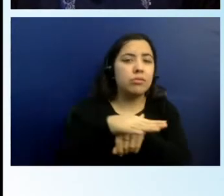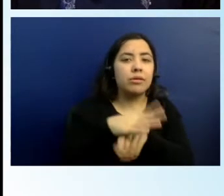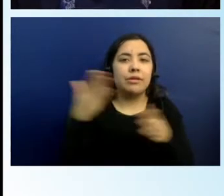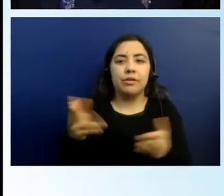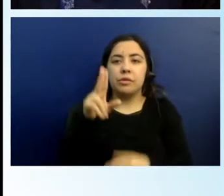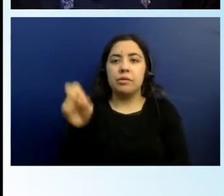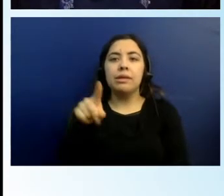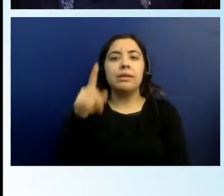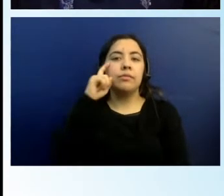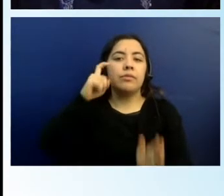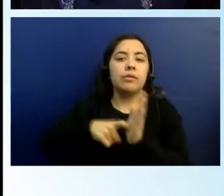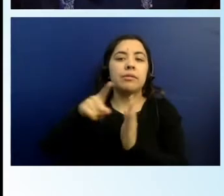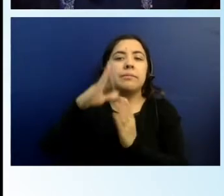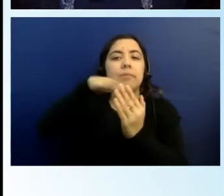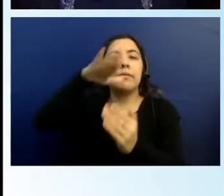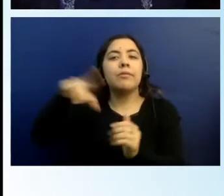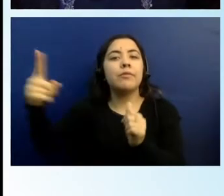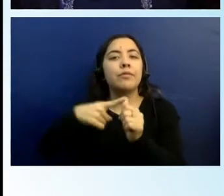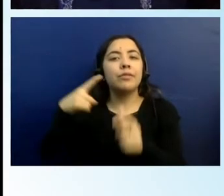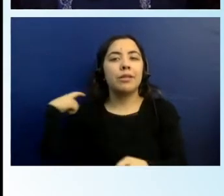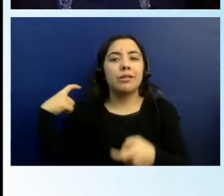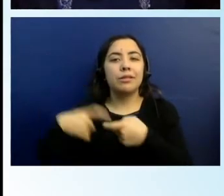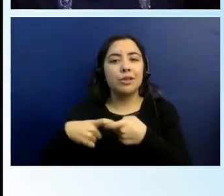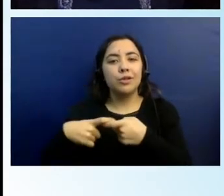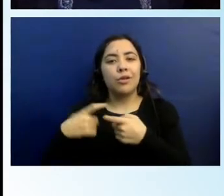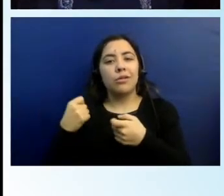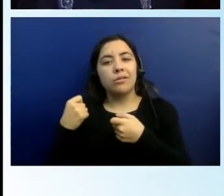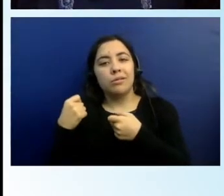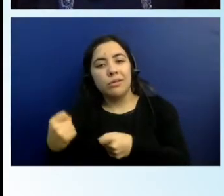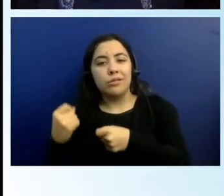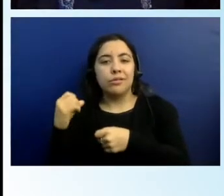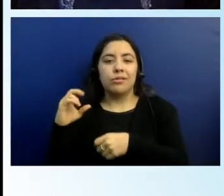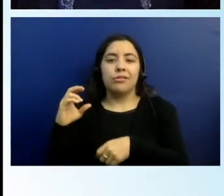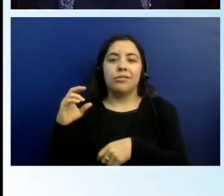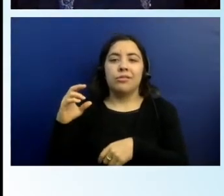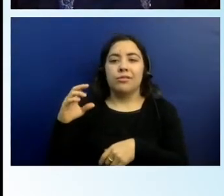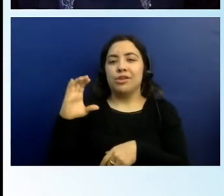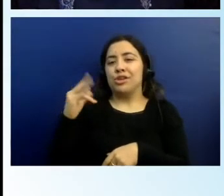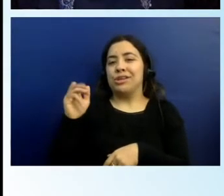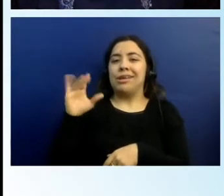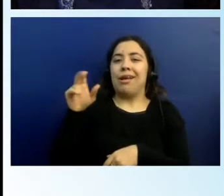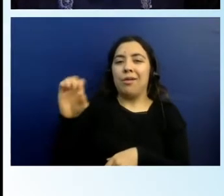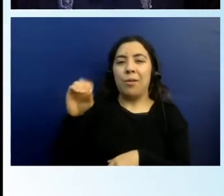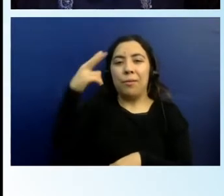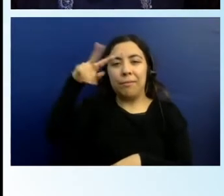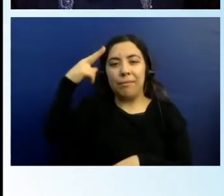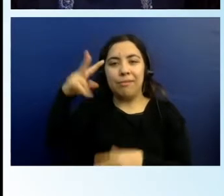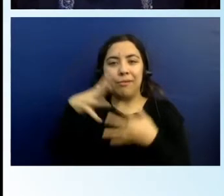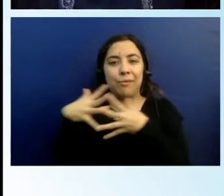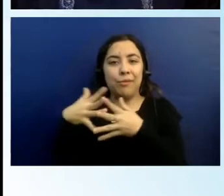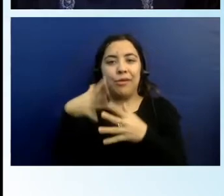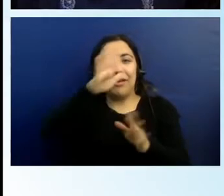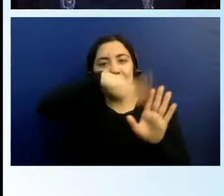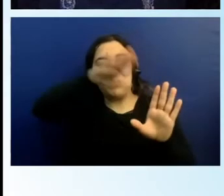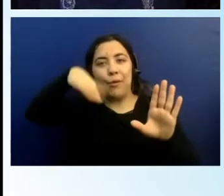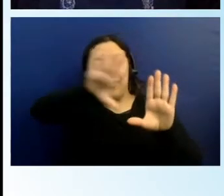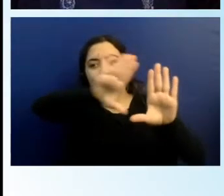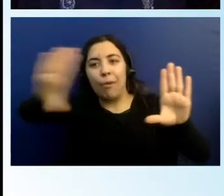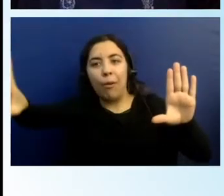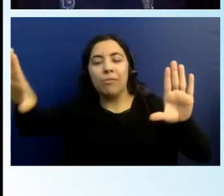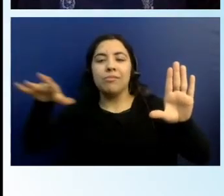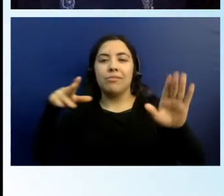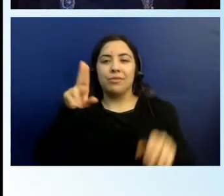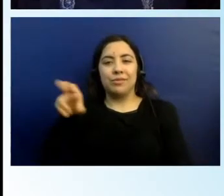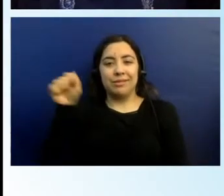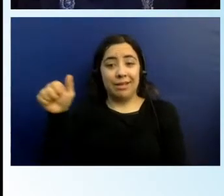very first Latino, Chicano, Mexican-American mural in the United States.